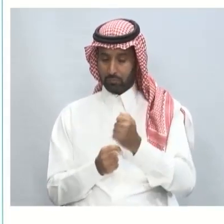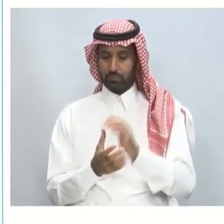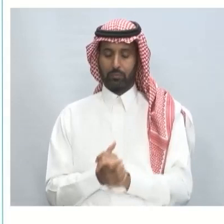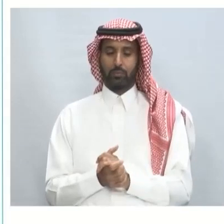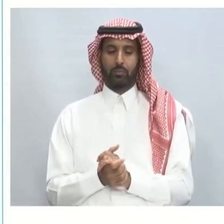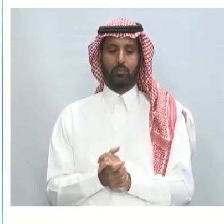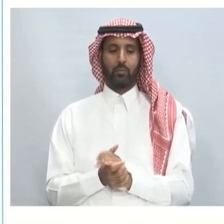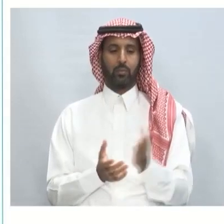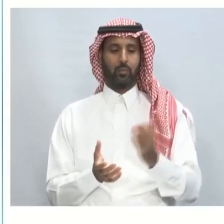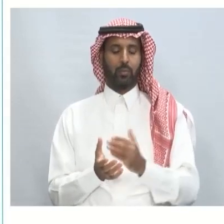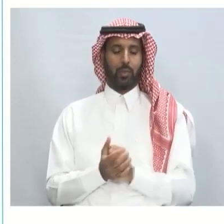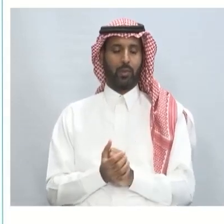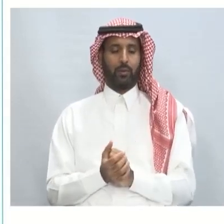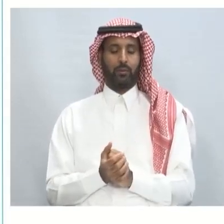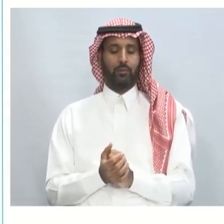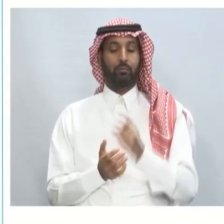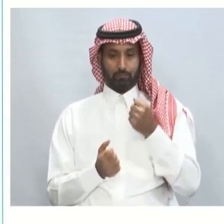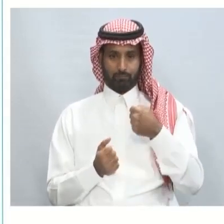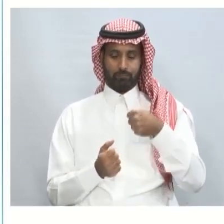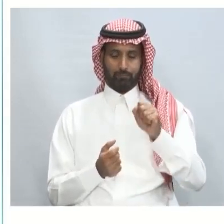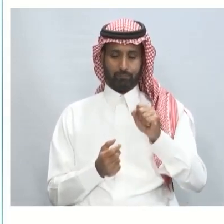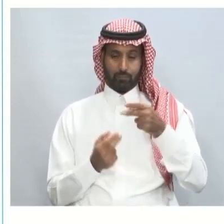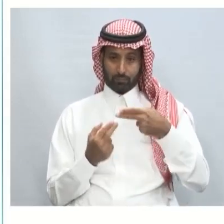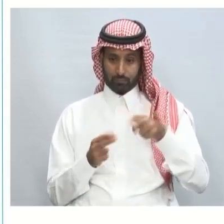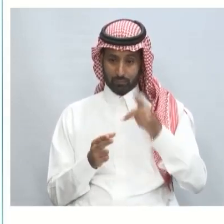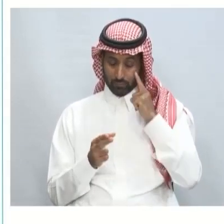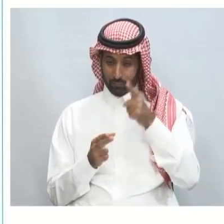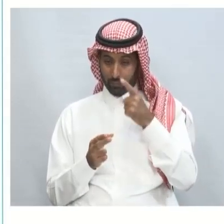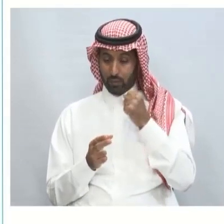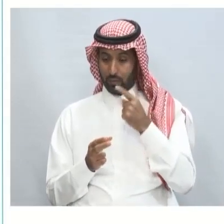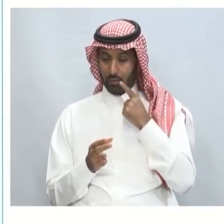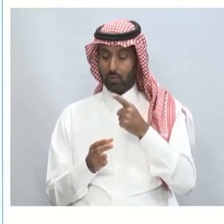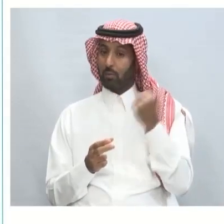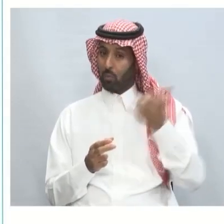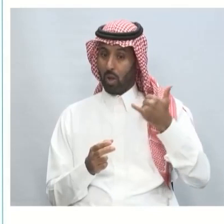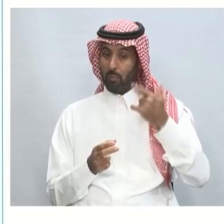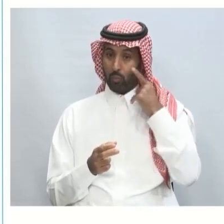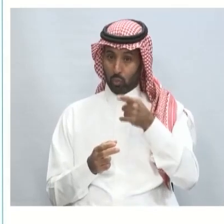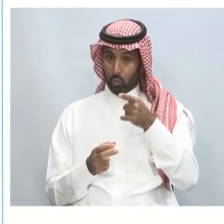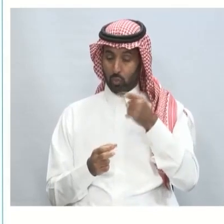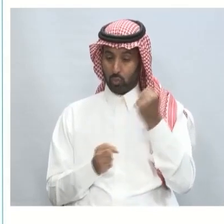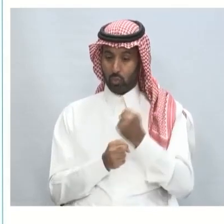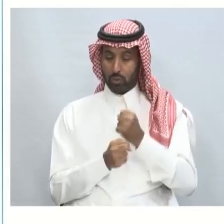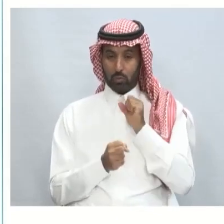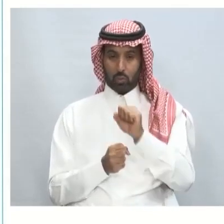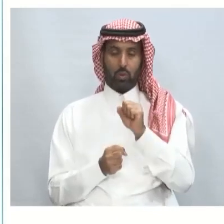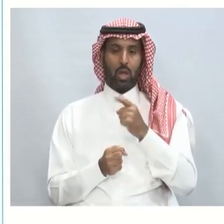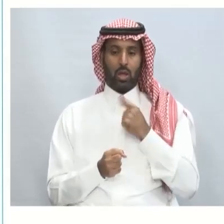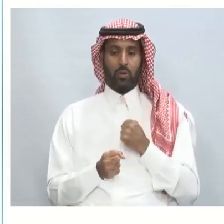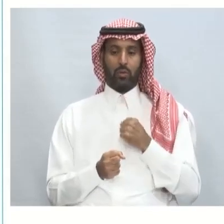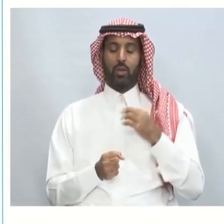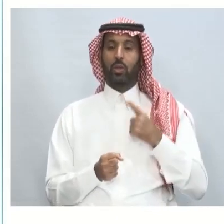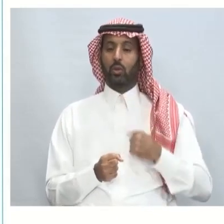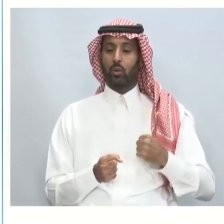job. Mr. Cannon, yes, well, it's important to like your job. So when you are satisfied with your job, like